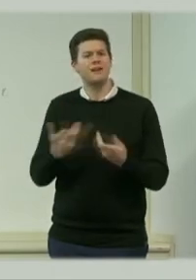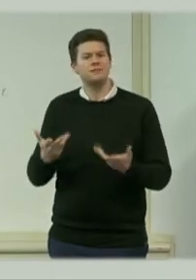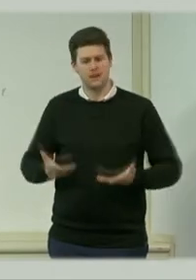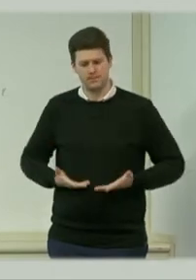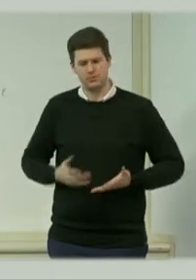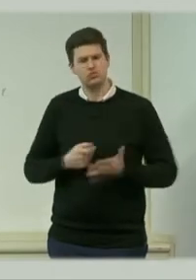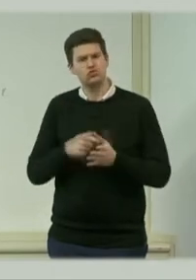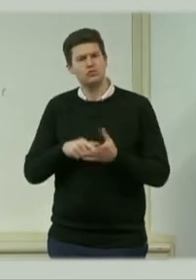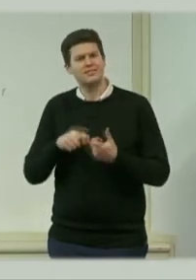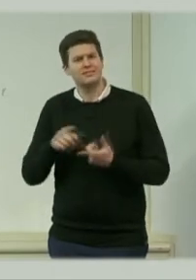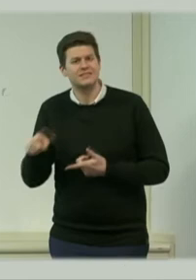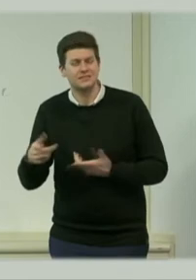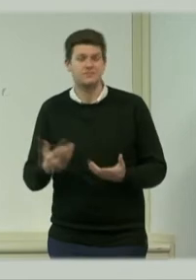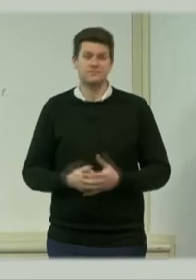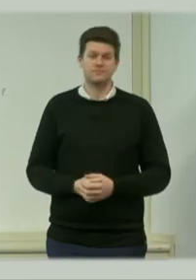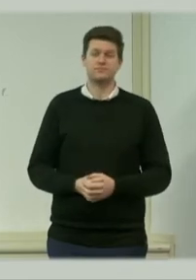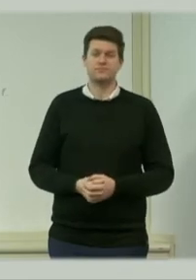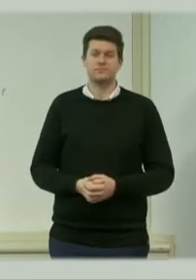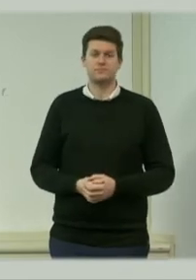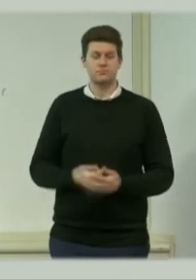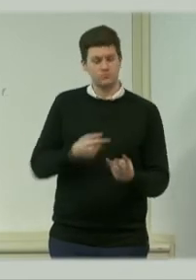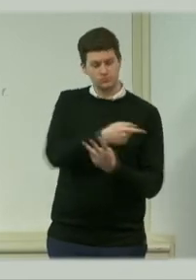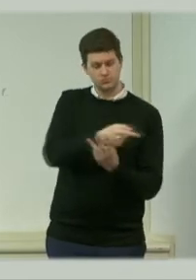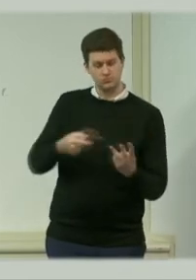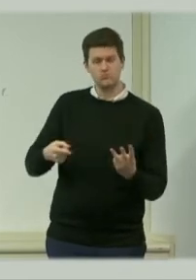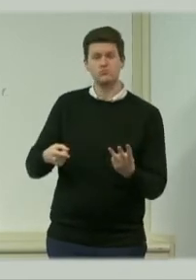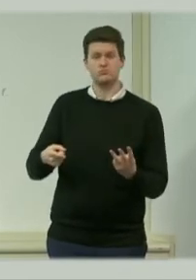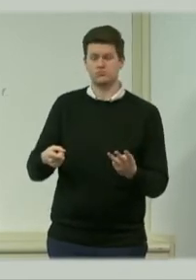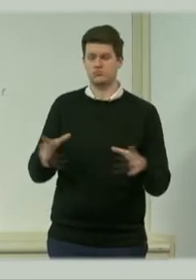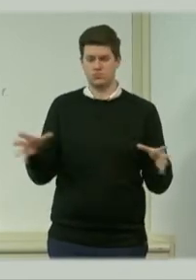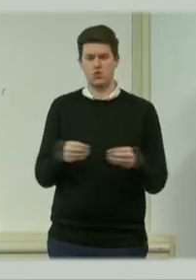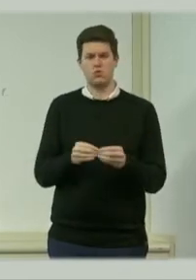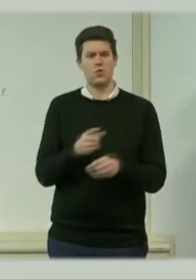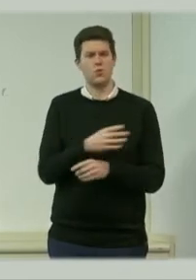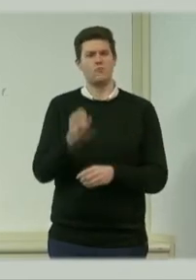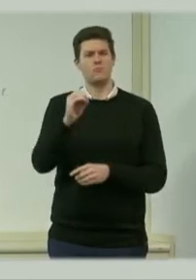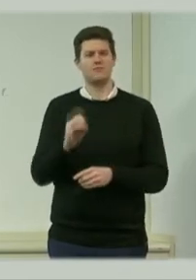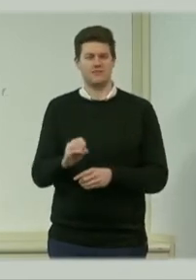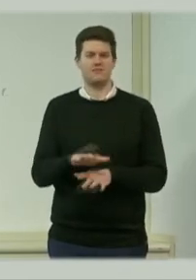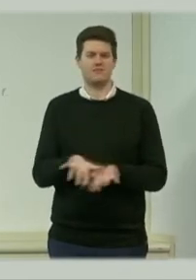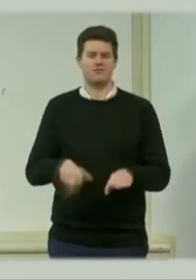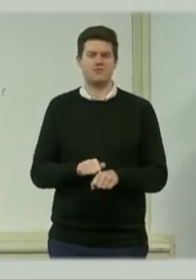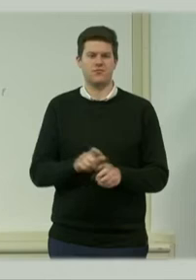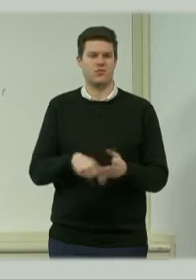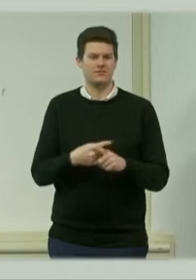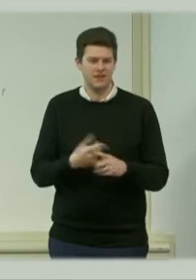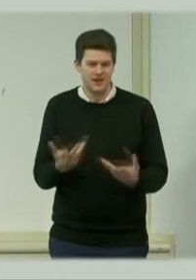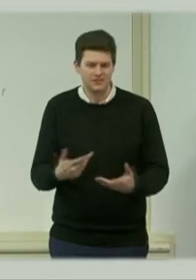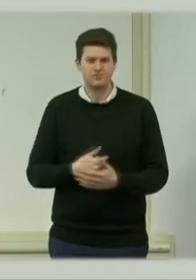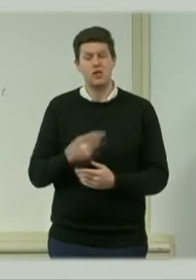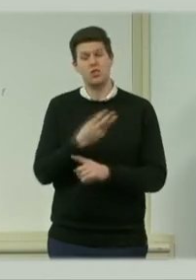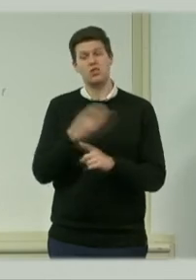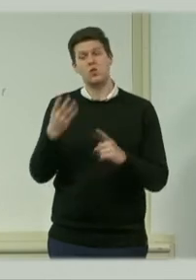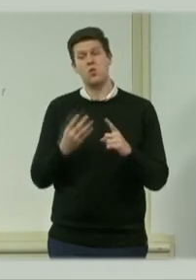businesses pay on their property. And together, these three broad areas of tax raise about 3/4 of the revenue the government